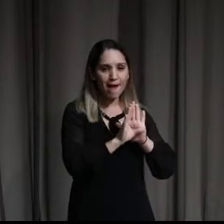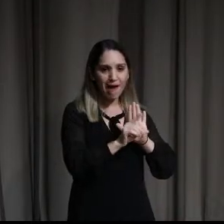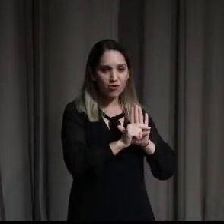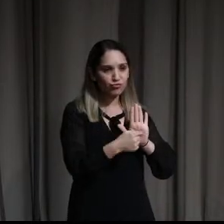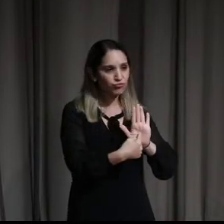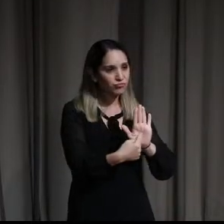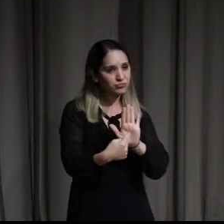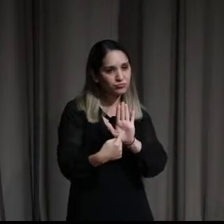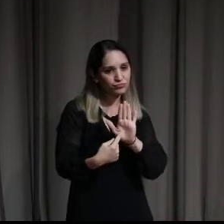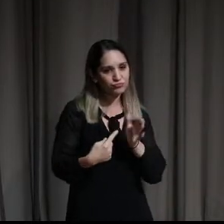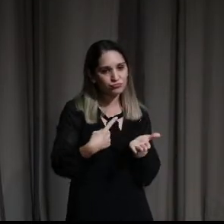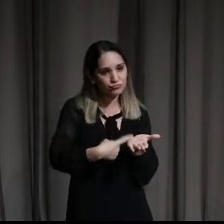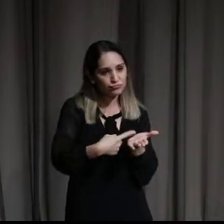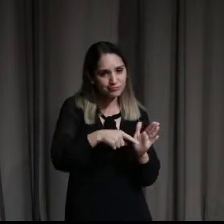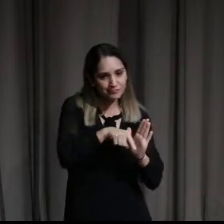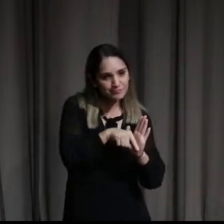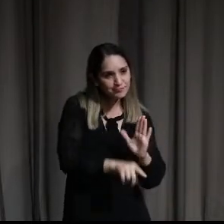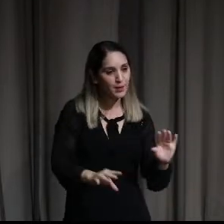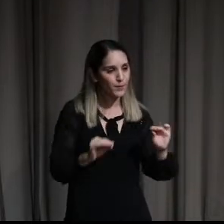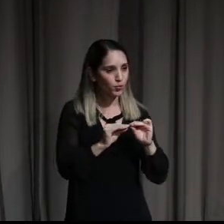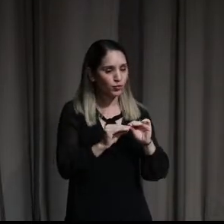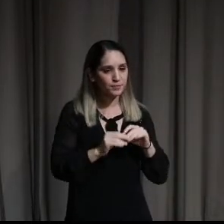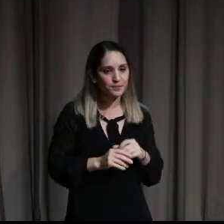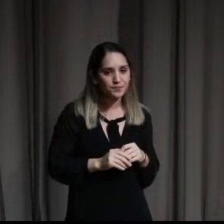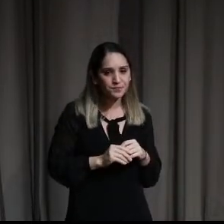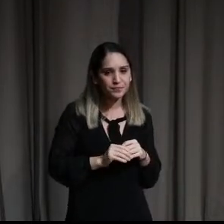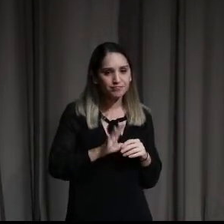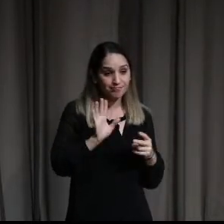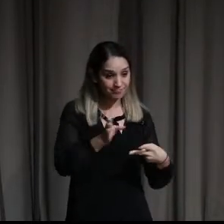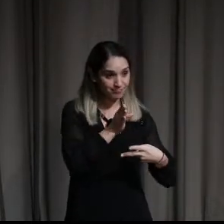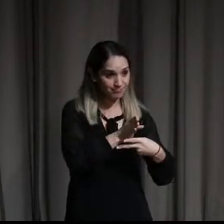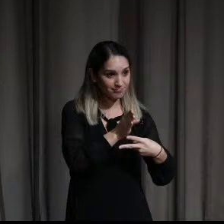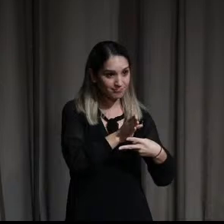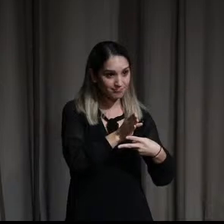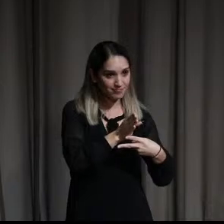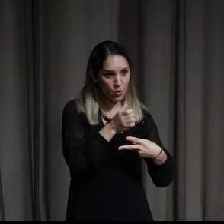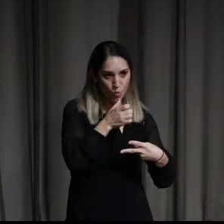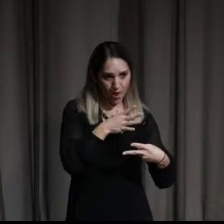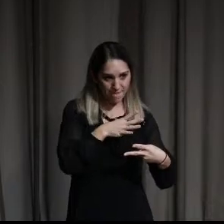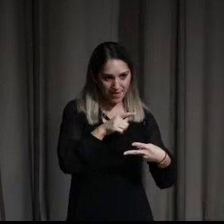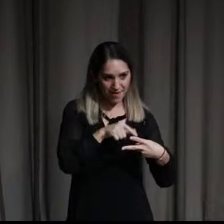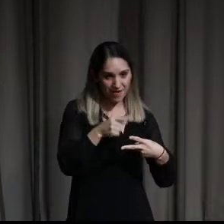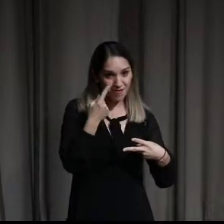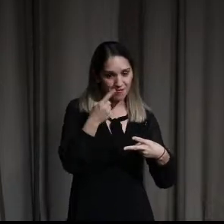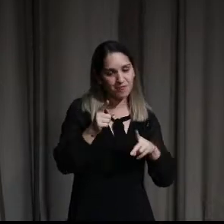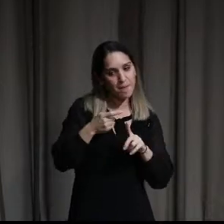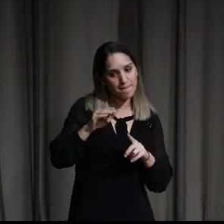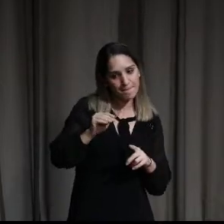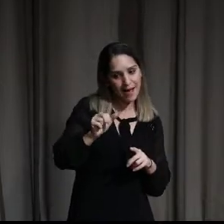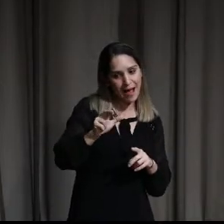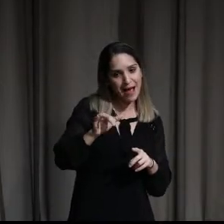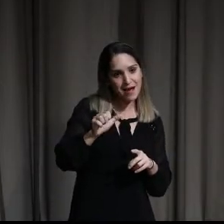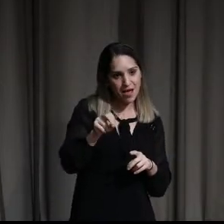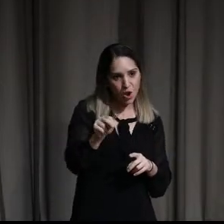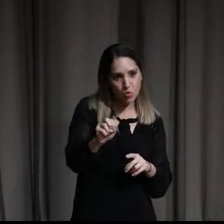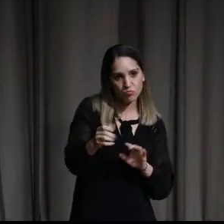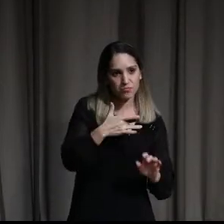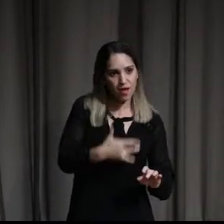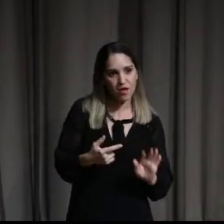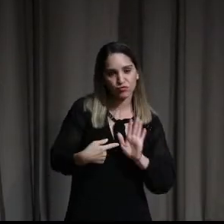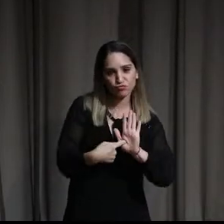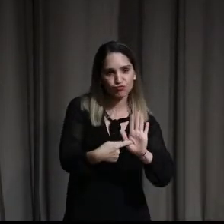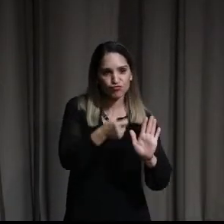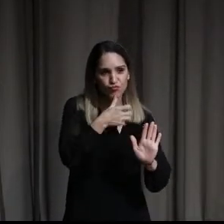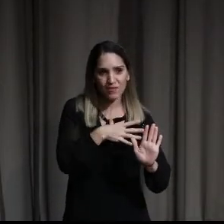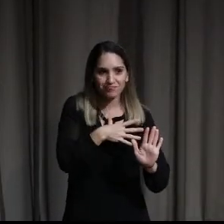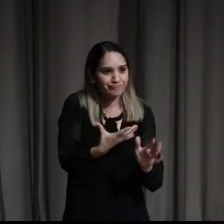about. And this theme of woman, I think for Mariano, has a lot to do with the fact that